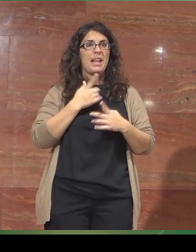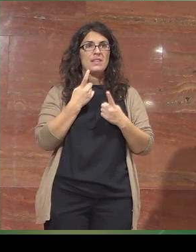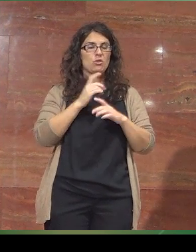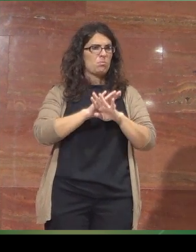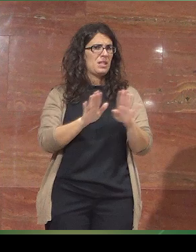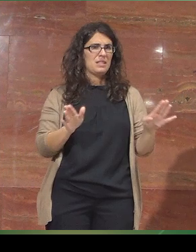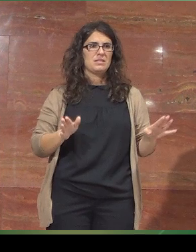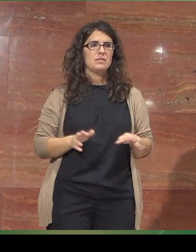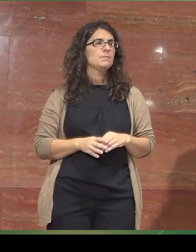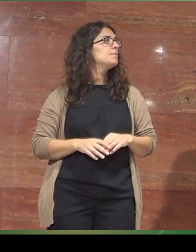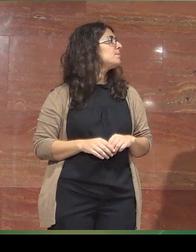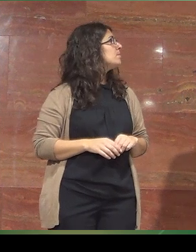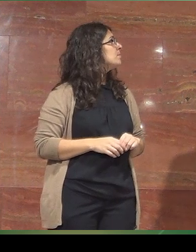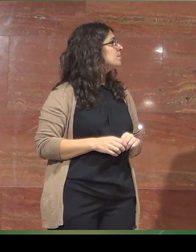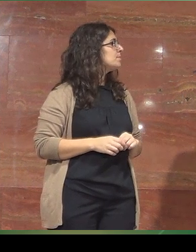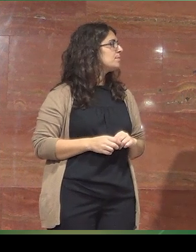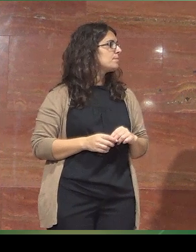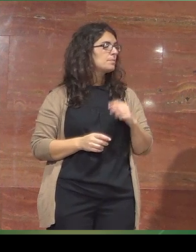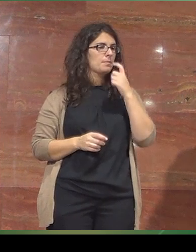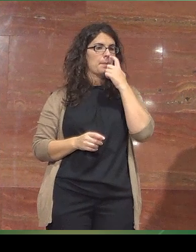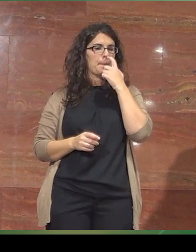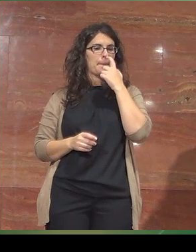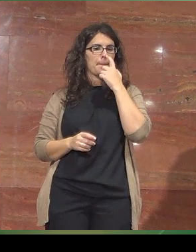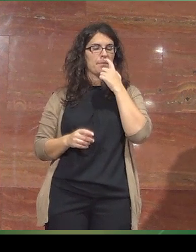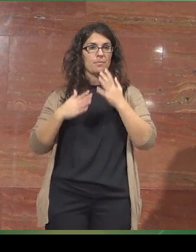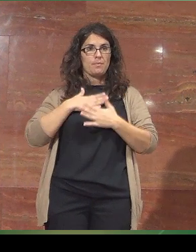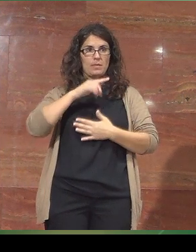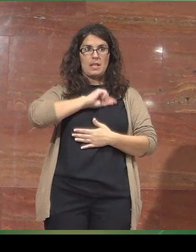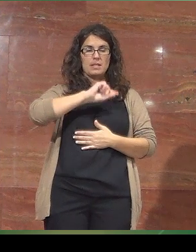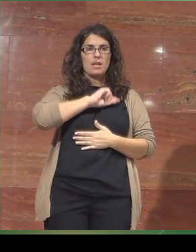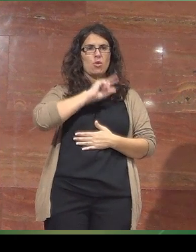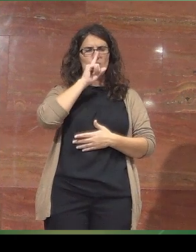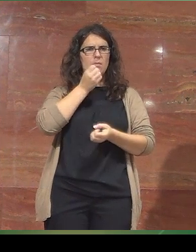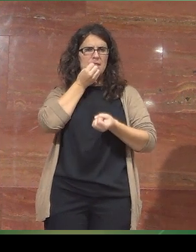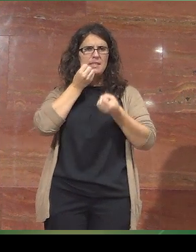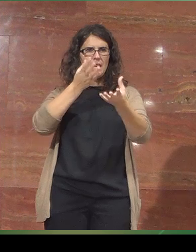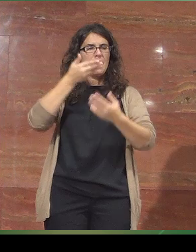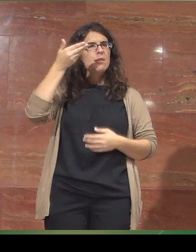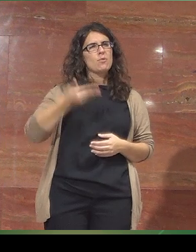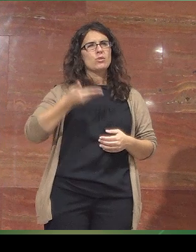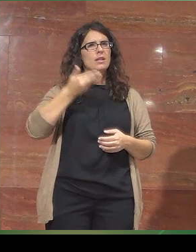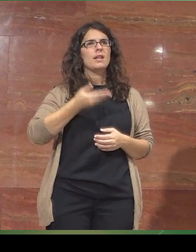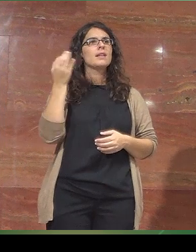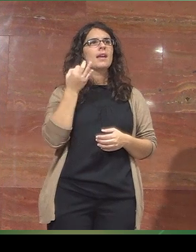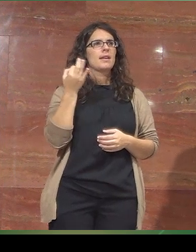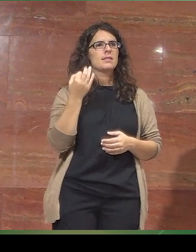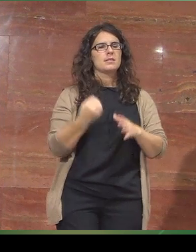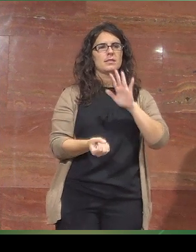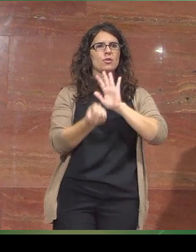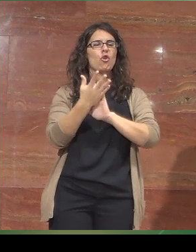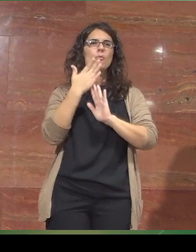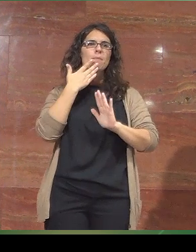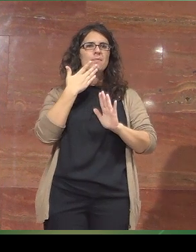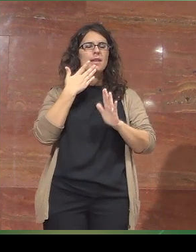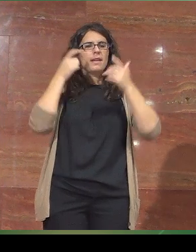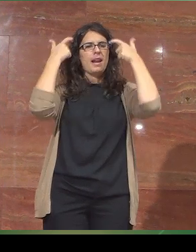important message, if you like, is to have a hierarchy of information. So again, if you're arriving at an airport or a